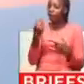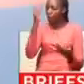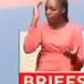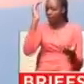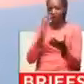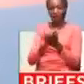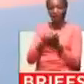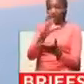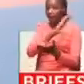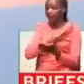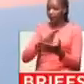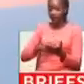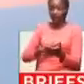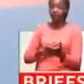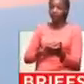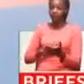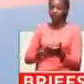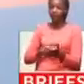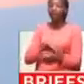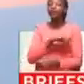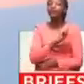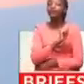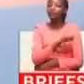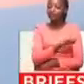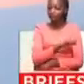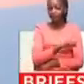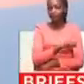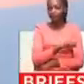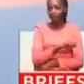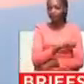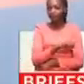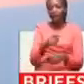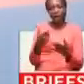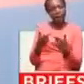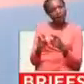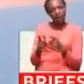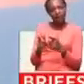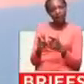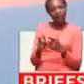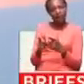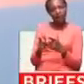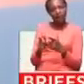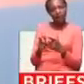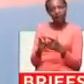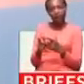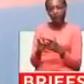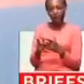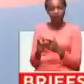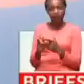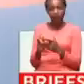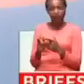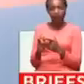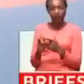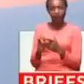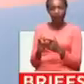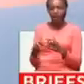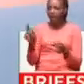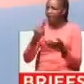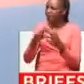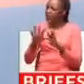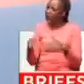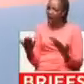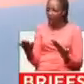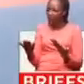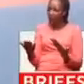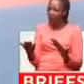in God. Who do you think this anointing of the devil pulls? Is it just